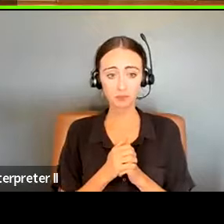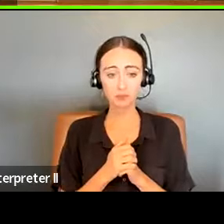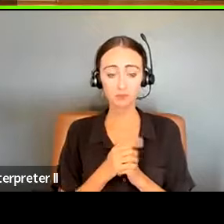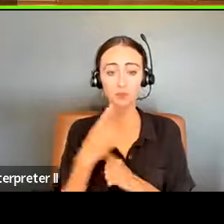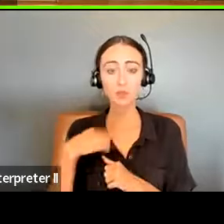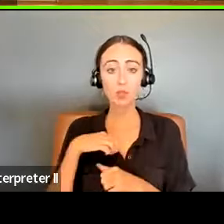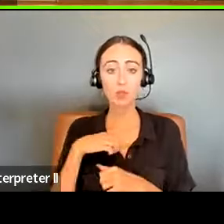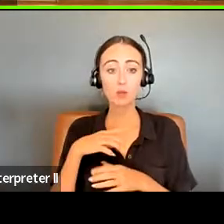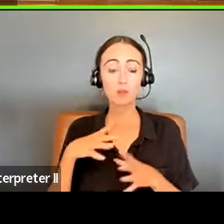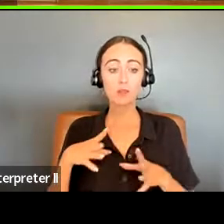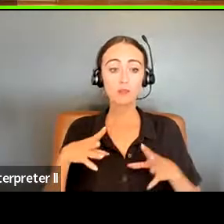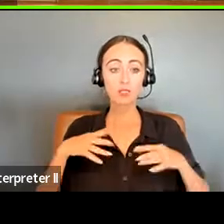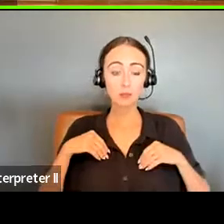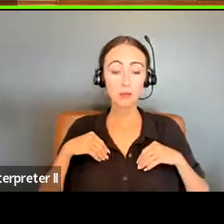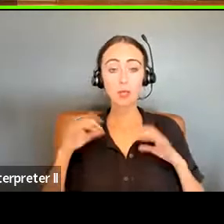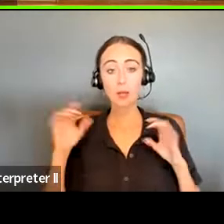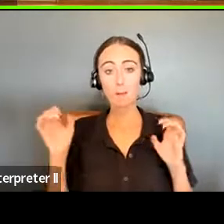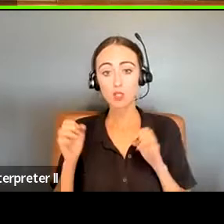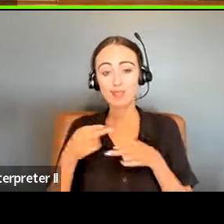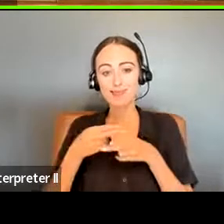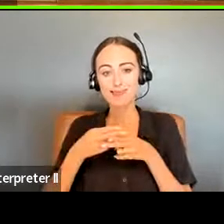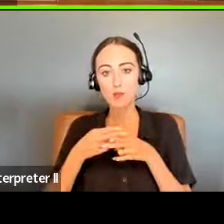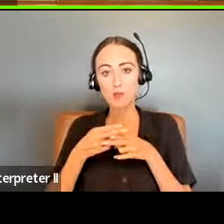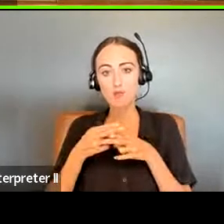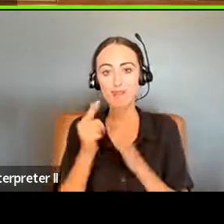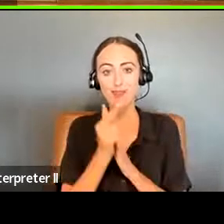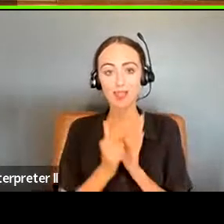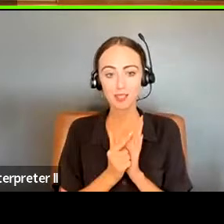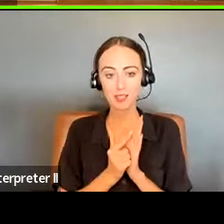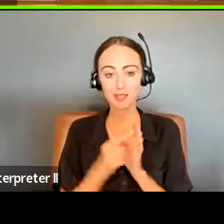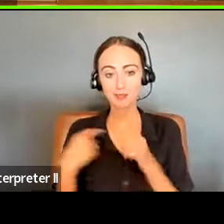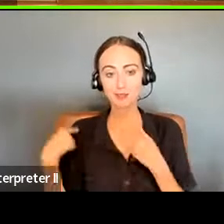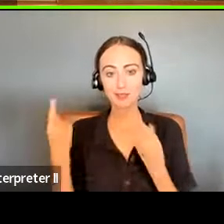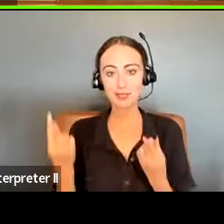adopted emergency and temporary legislation since